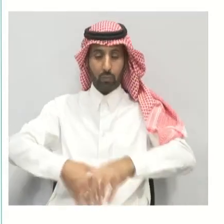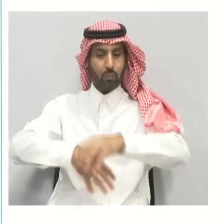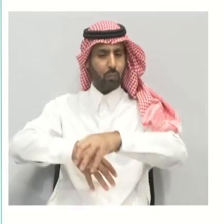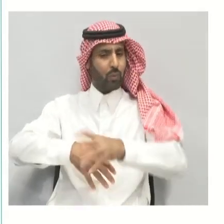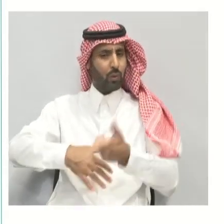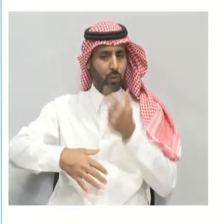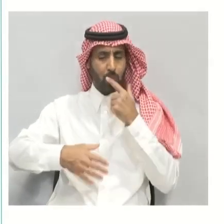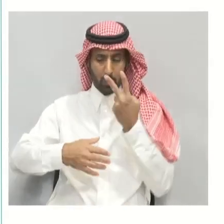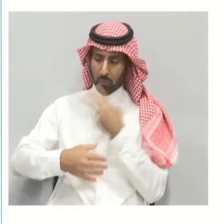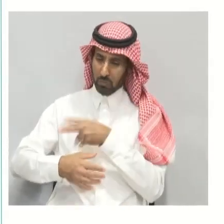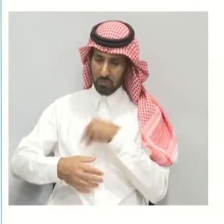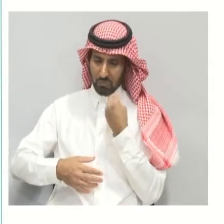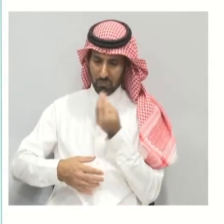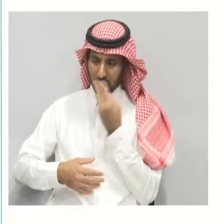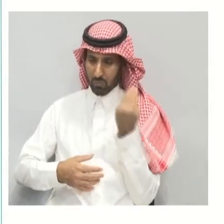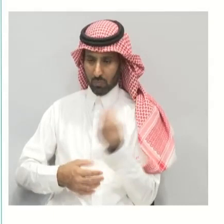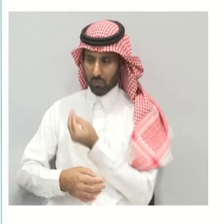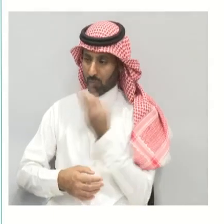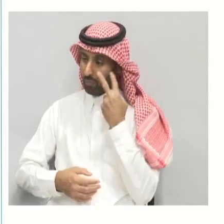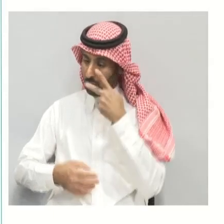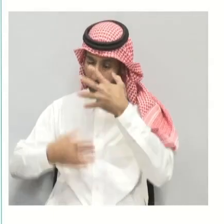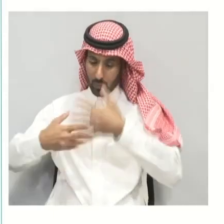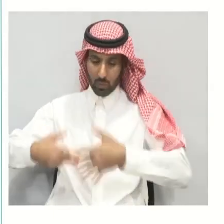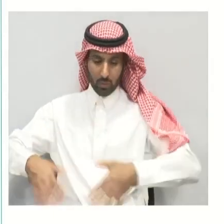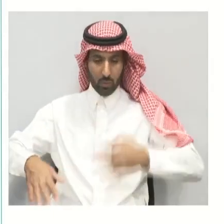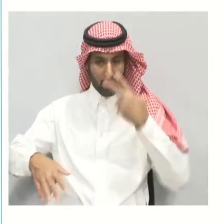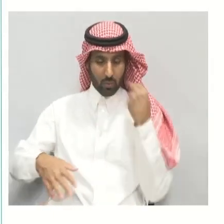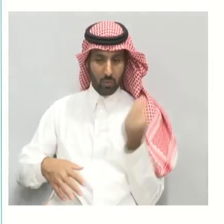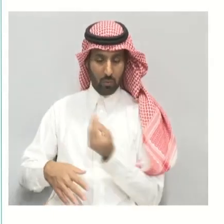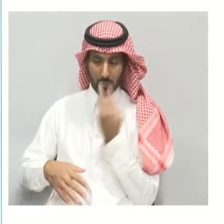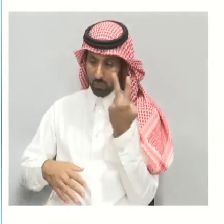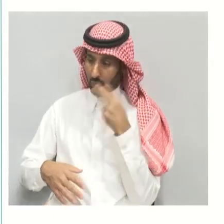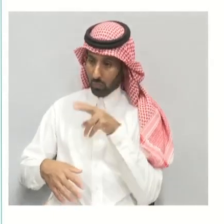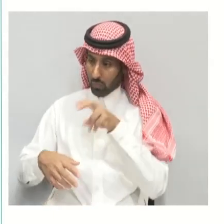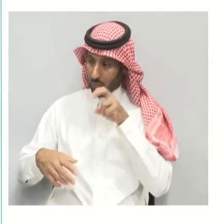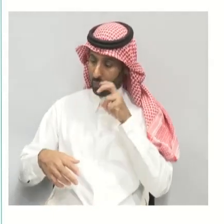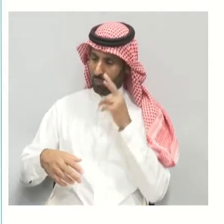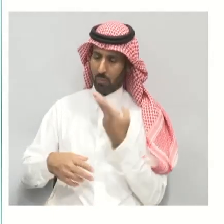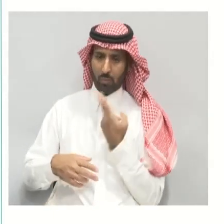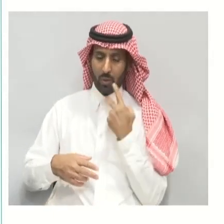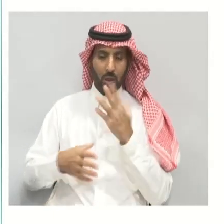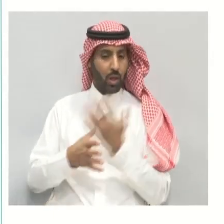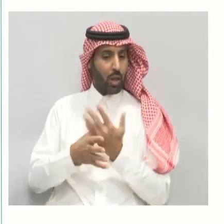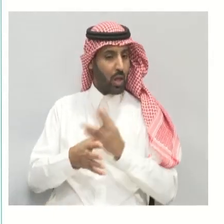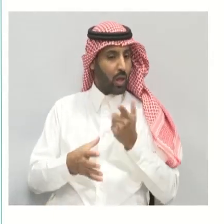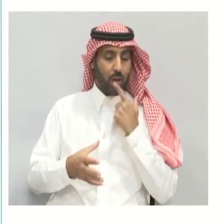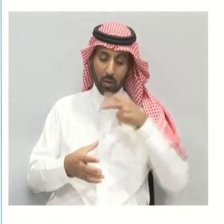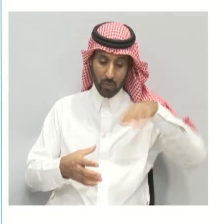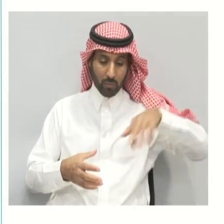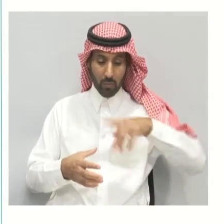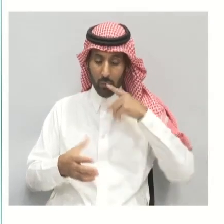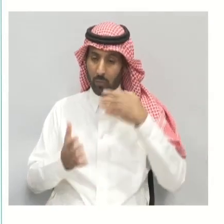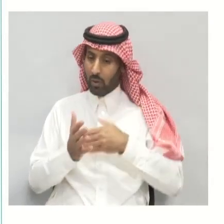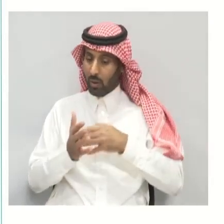what attractions do the Iguazu Falls have? And number four, how do the people go to the